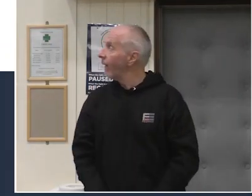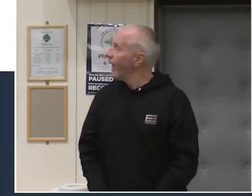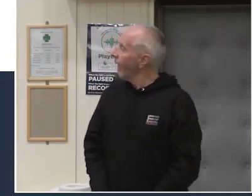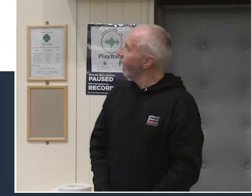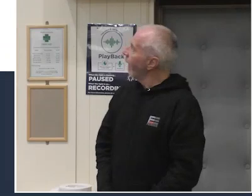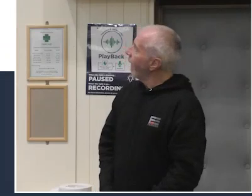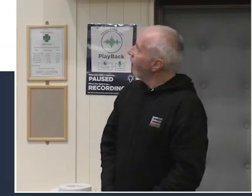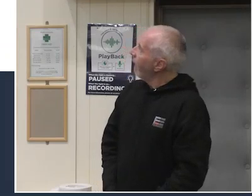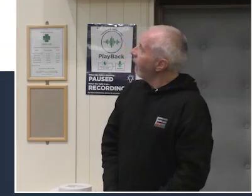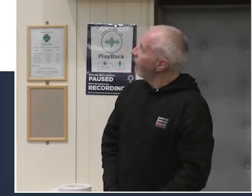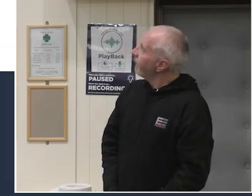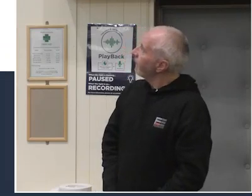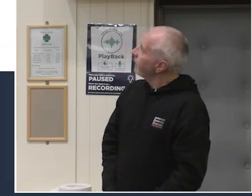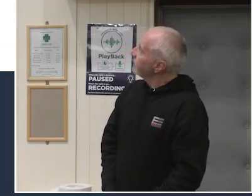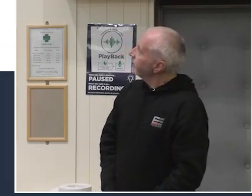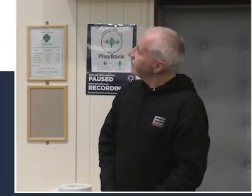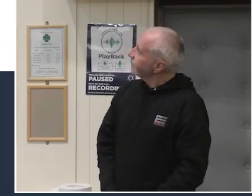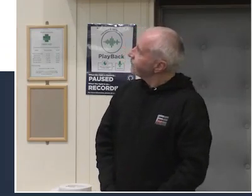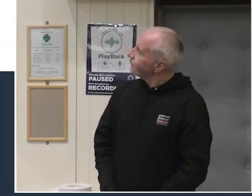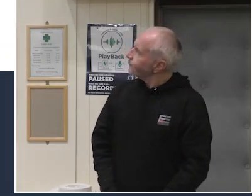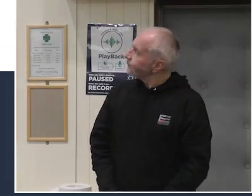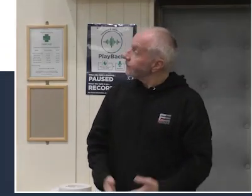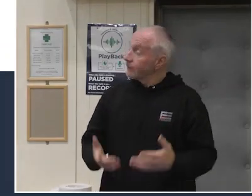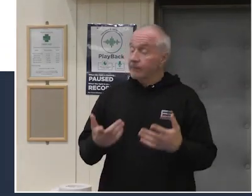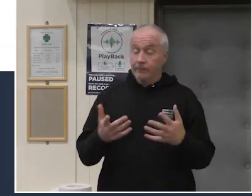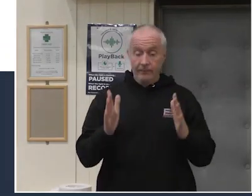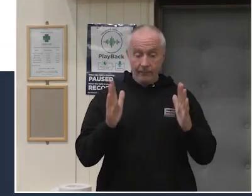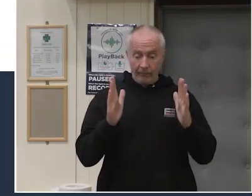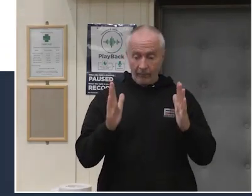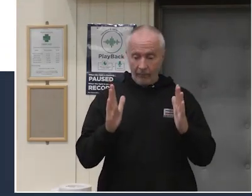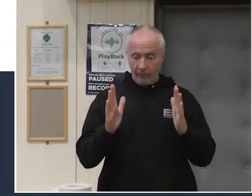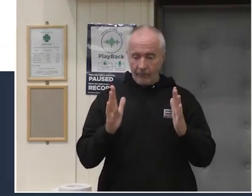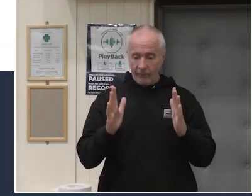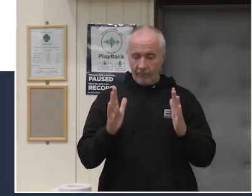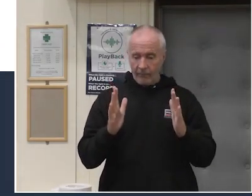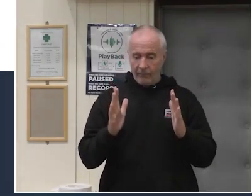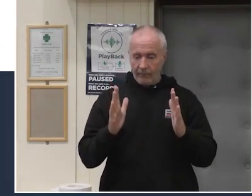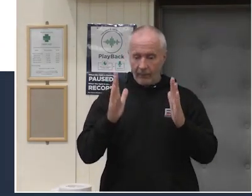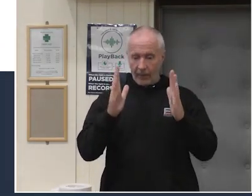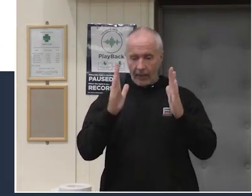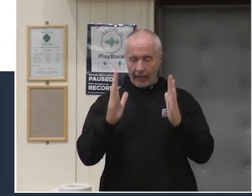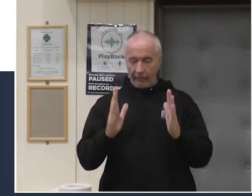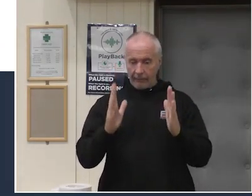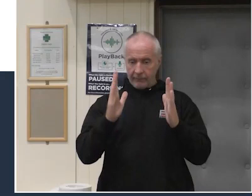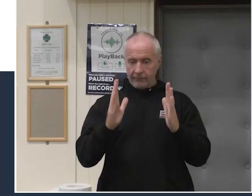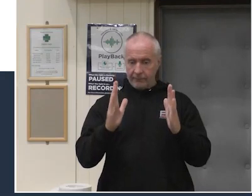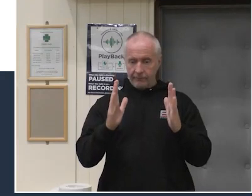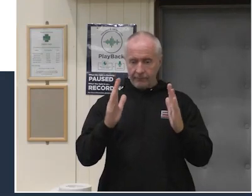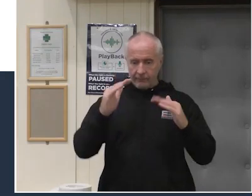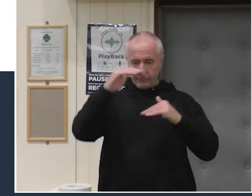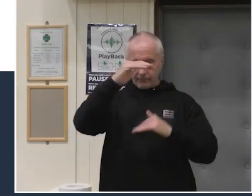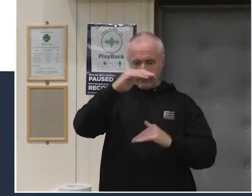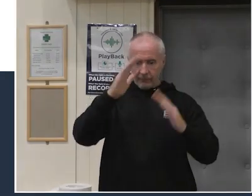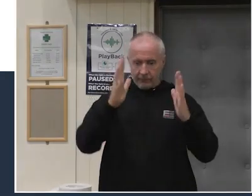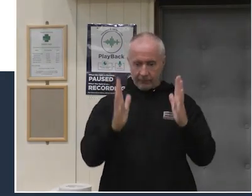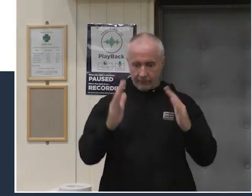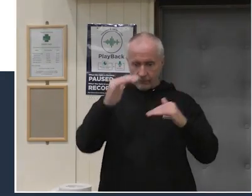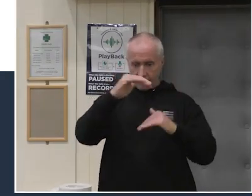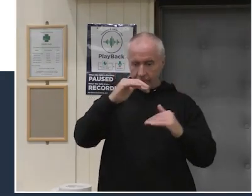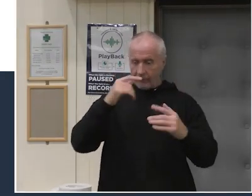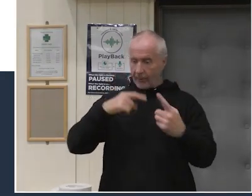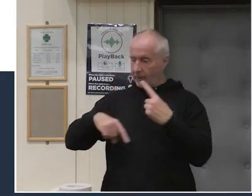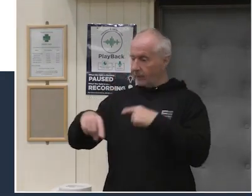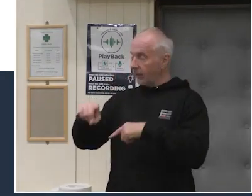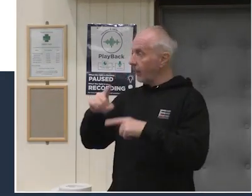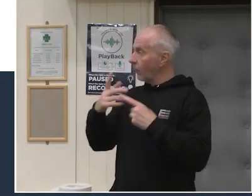that actually has something doesn't have to have multiple modes. We're in full